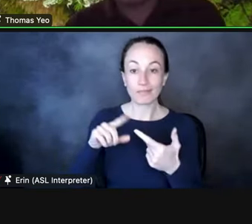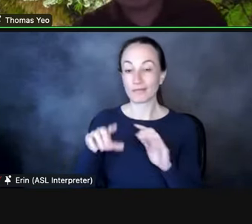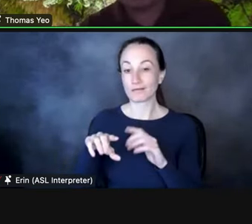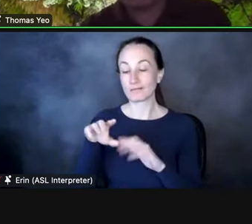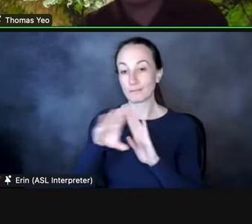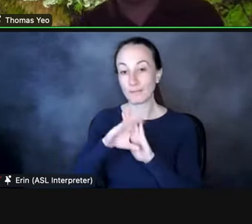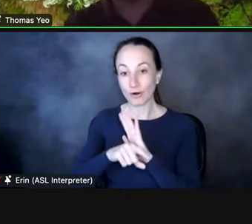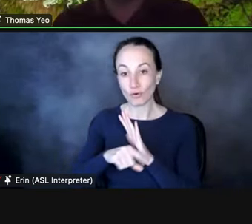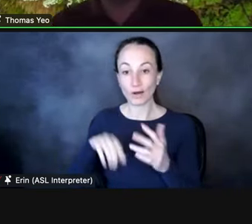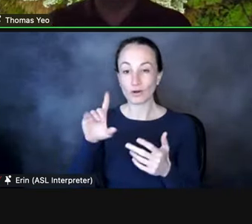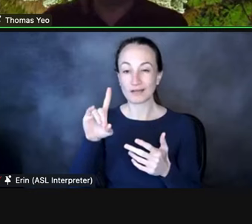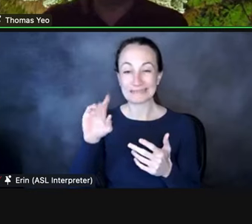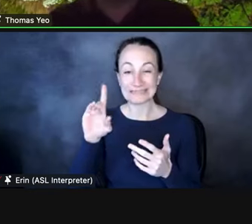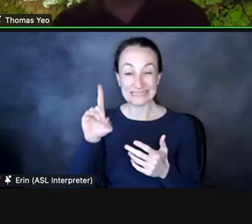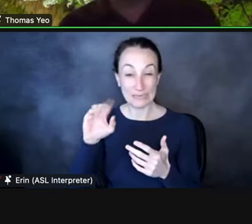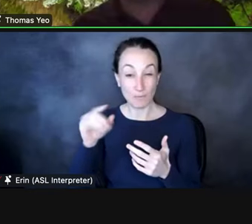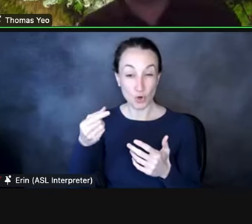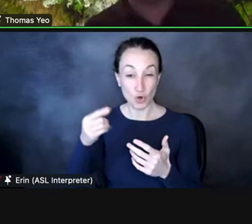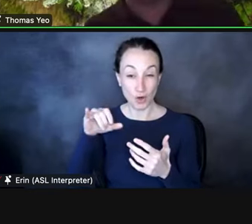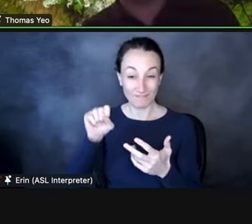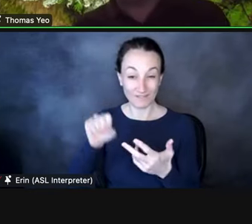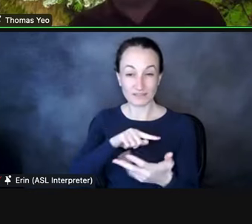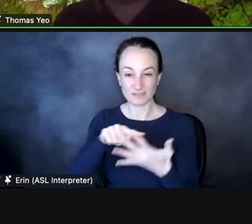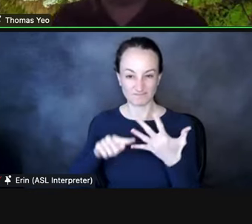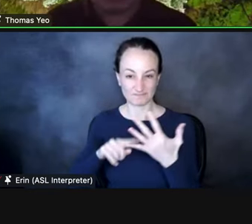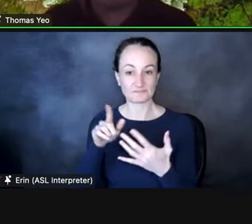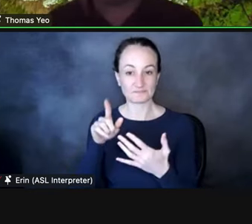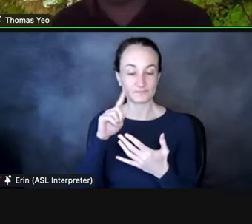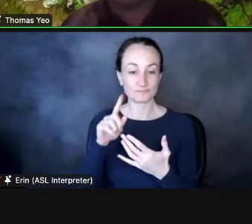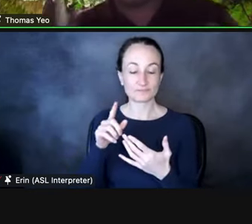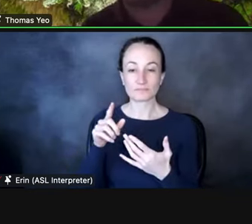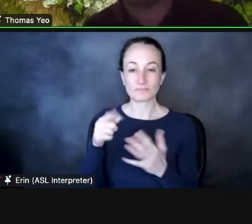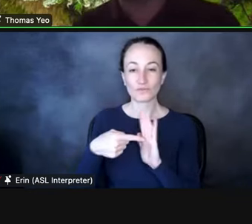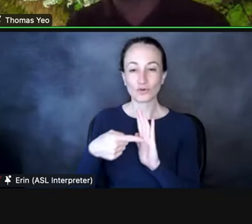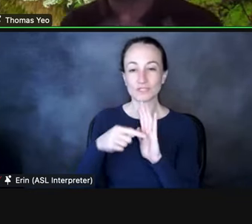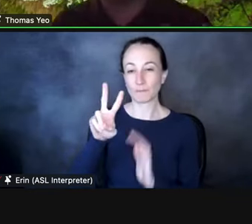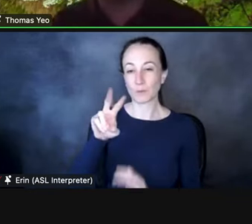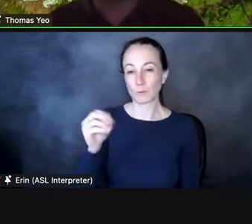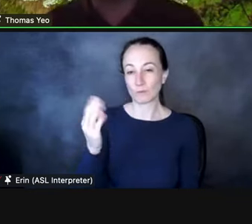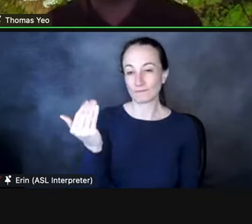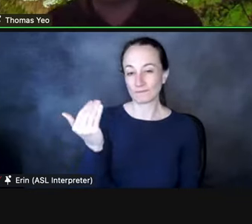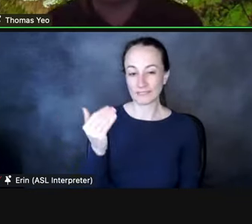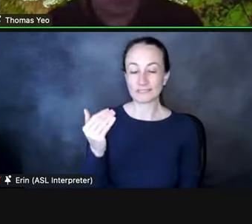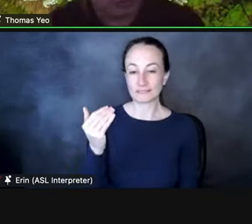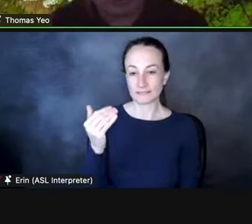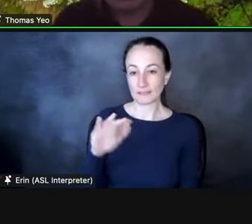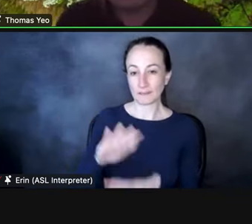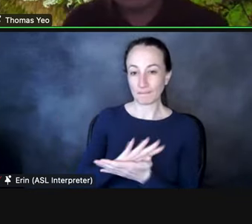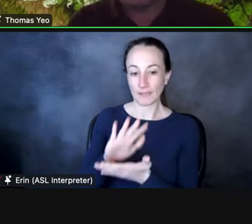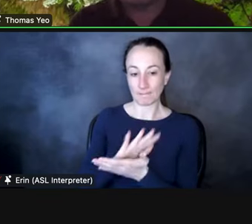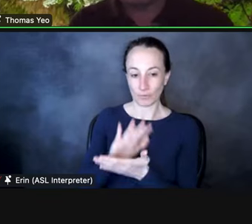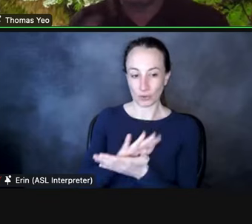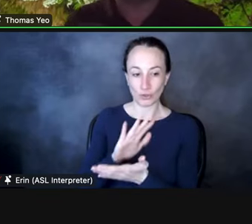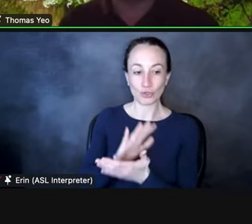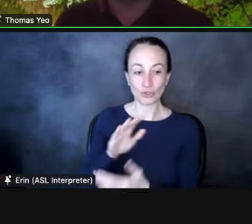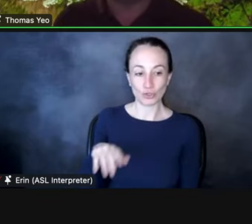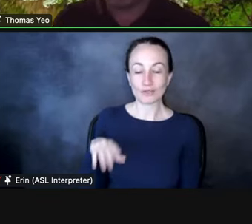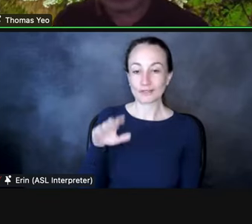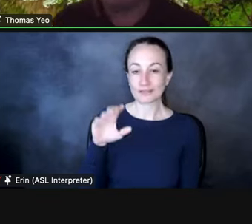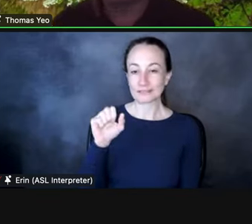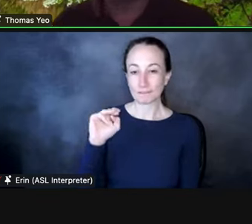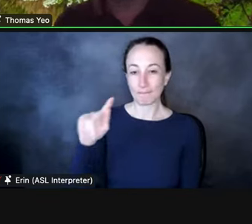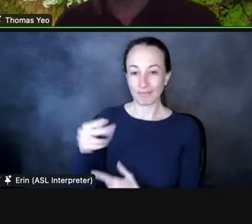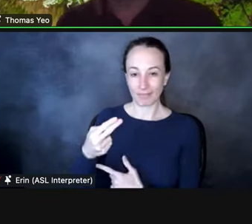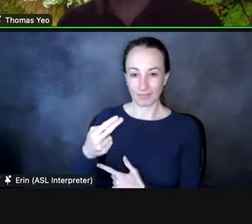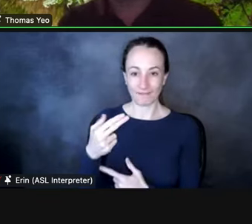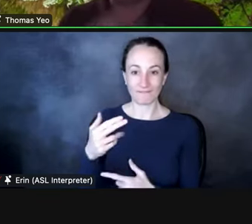example, in a I think 2015 paper, right, Steve Smith found a single brain behavior component in a human connecting